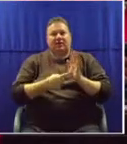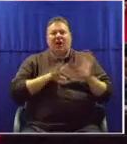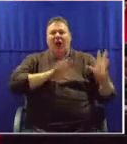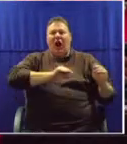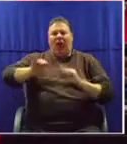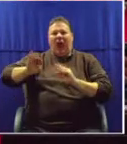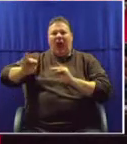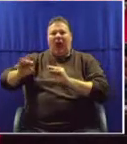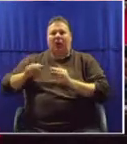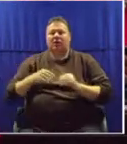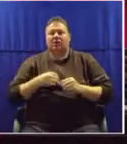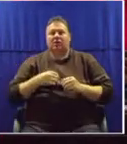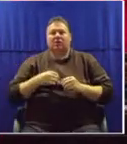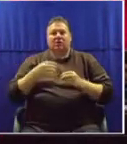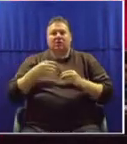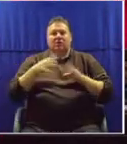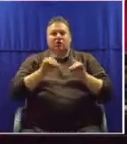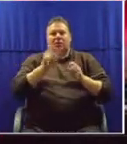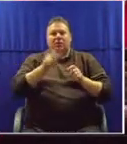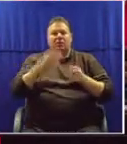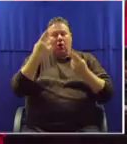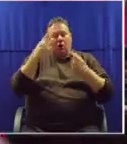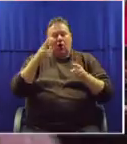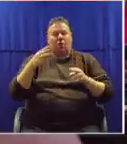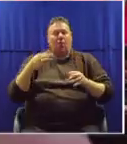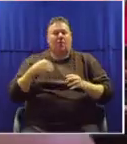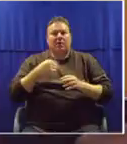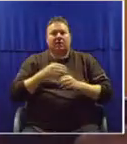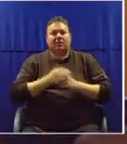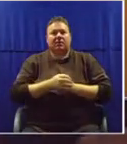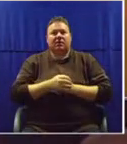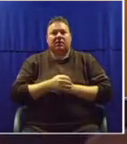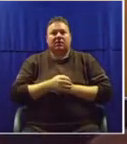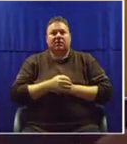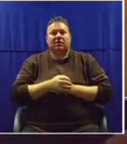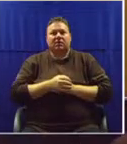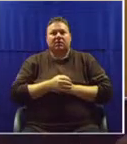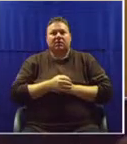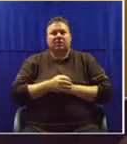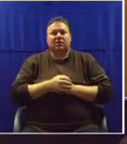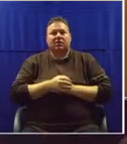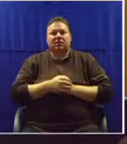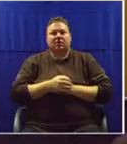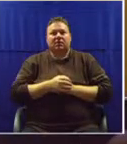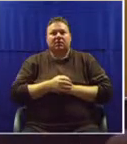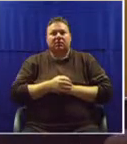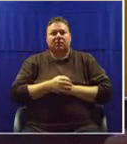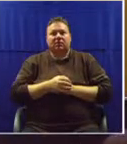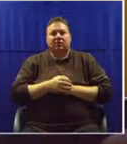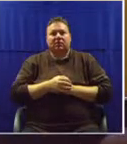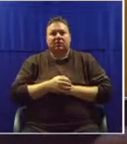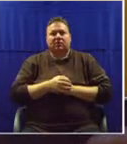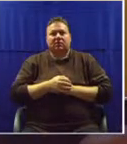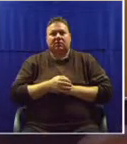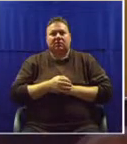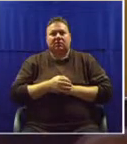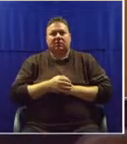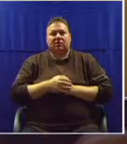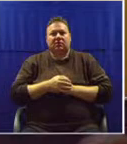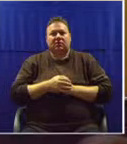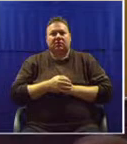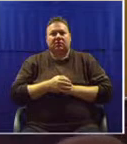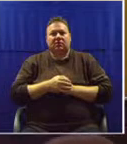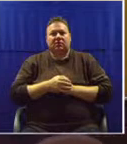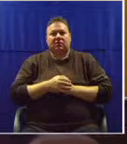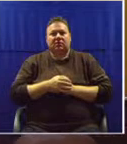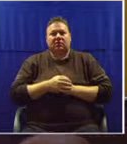honorable members, honorable Mazoni, just there's a point, there is a point of order, honorable